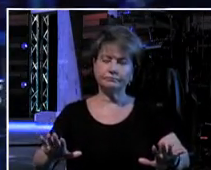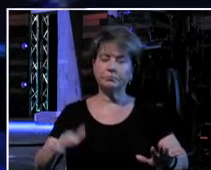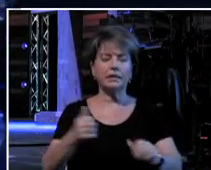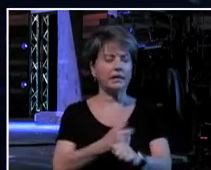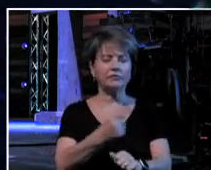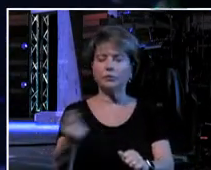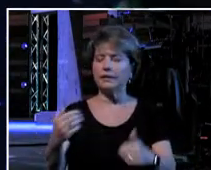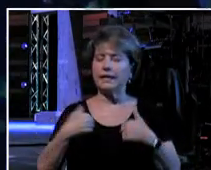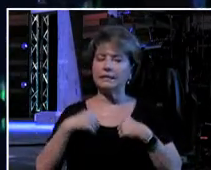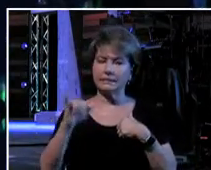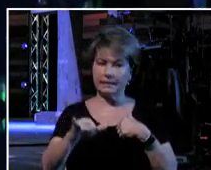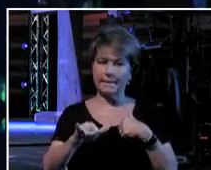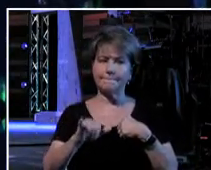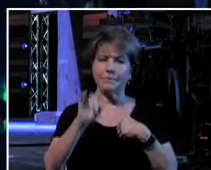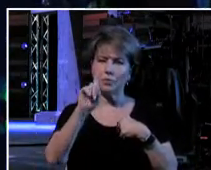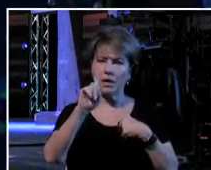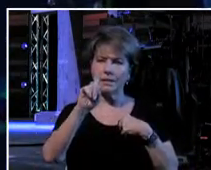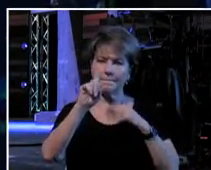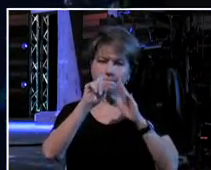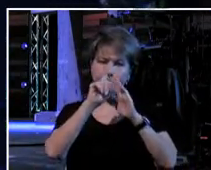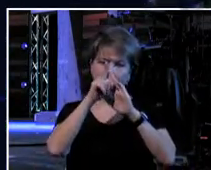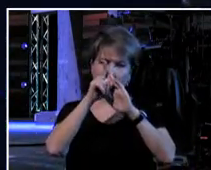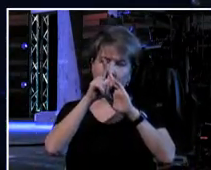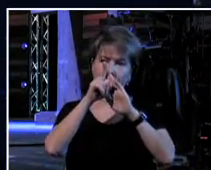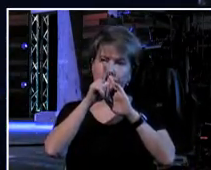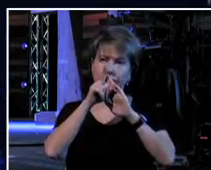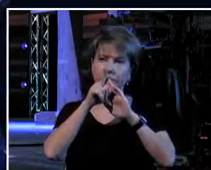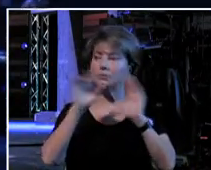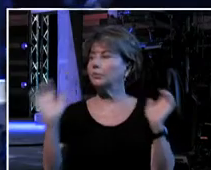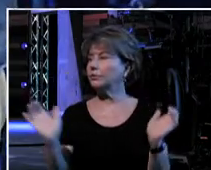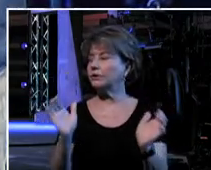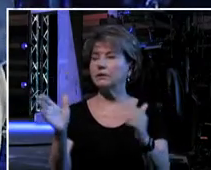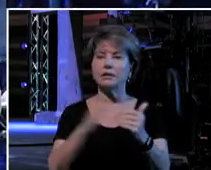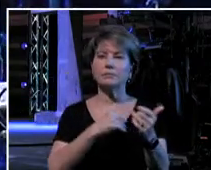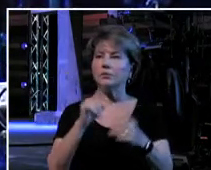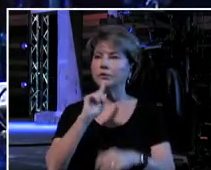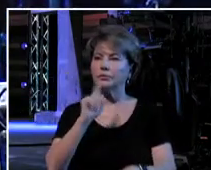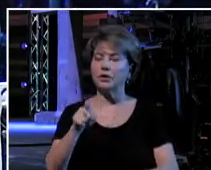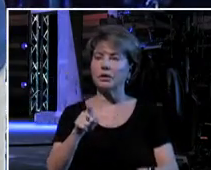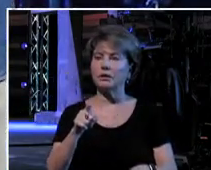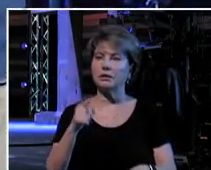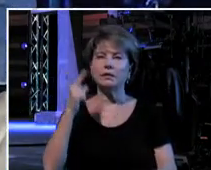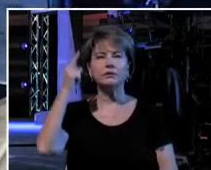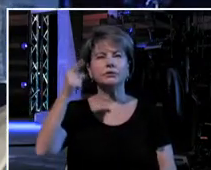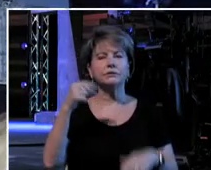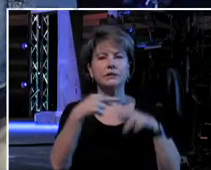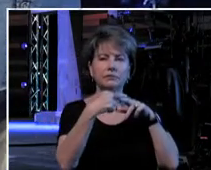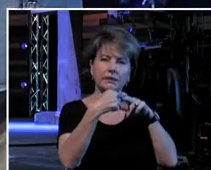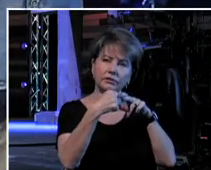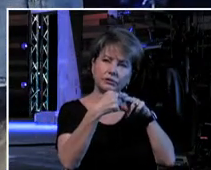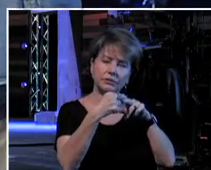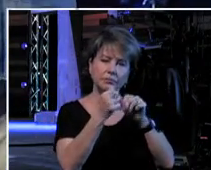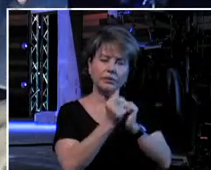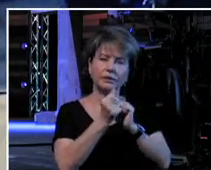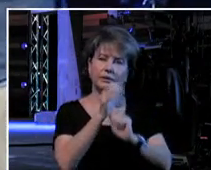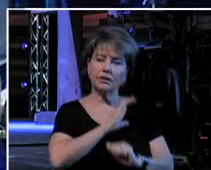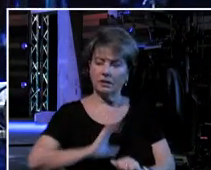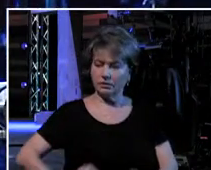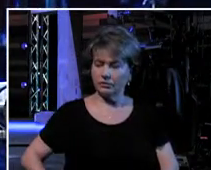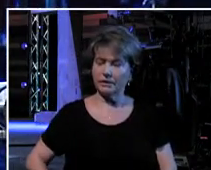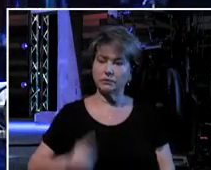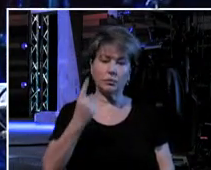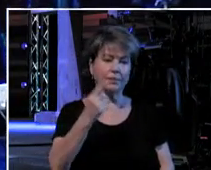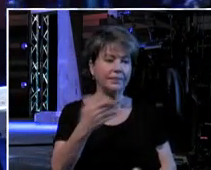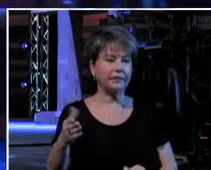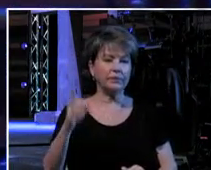Jesus. And so we want to encourage you, wherever you're at, to consider your relationship with Christ. One of the things we've been doing